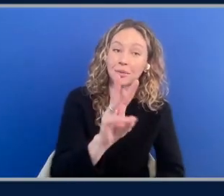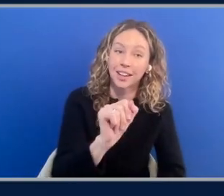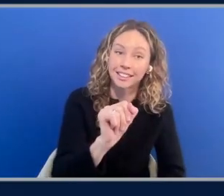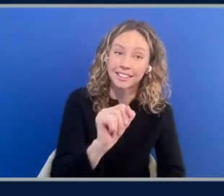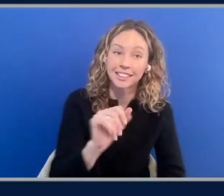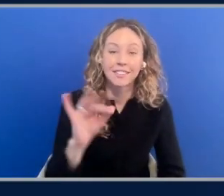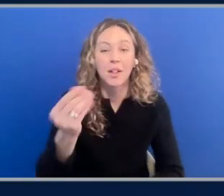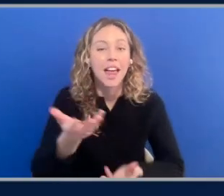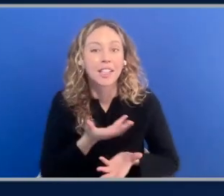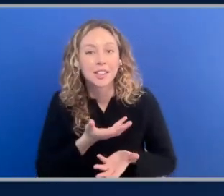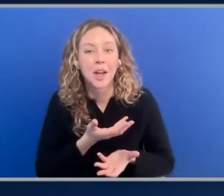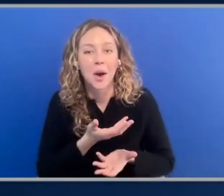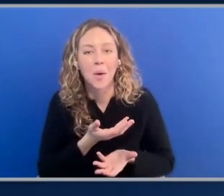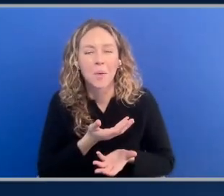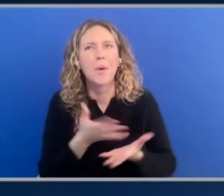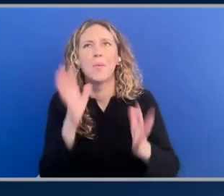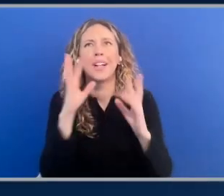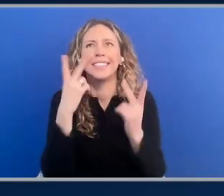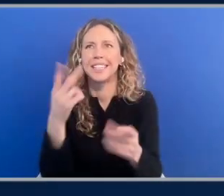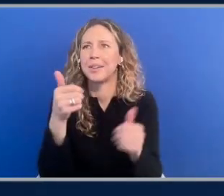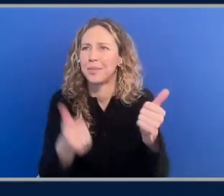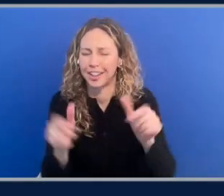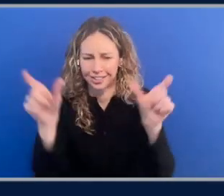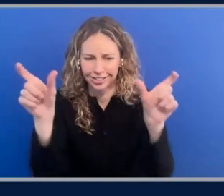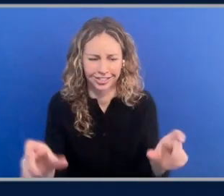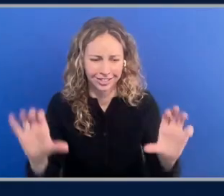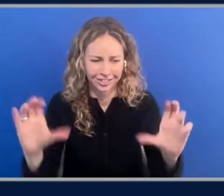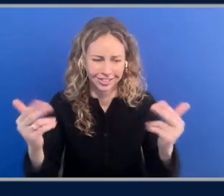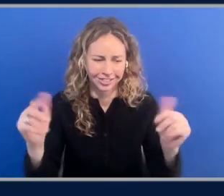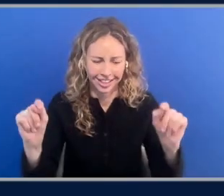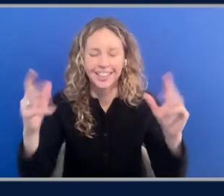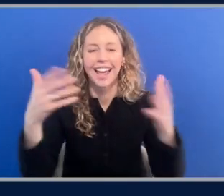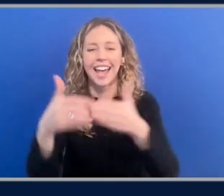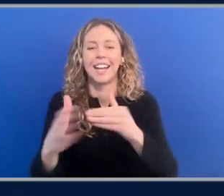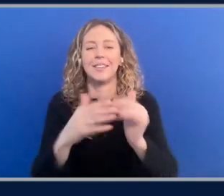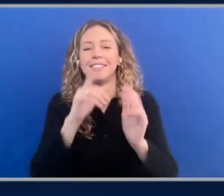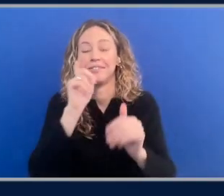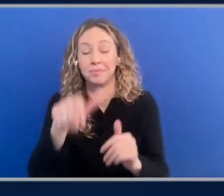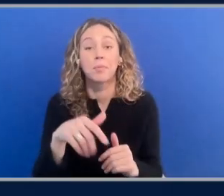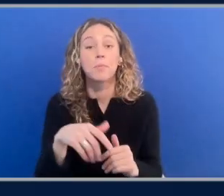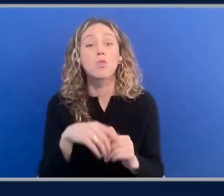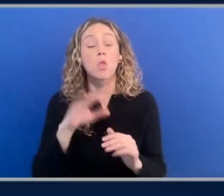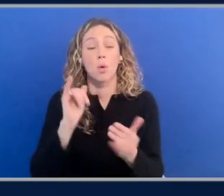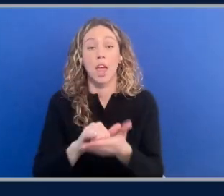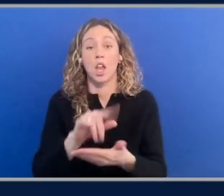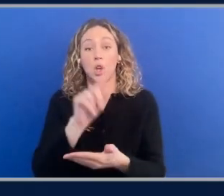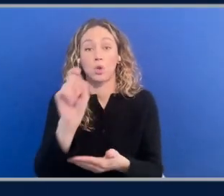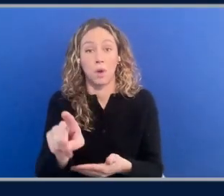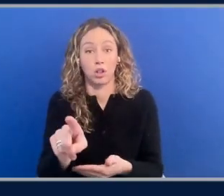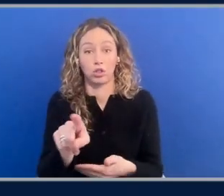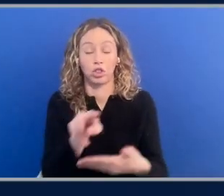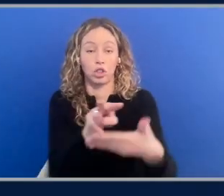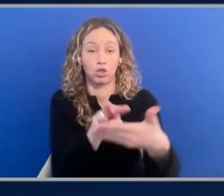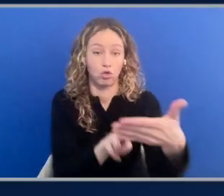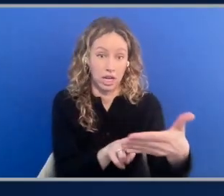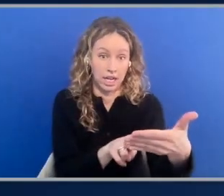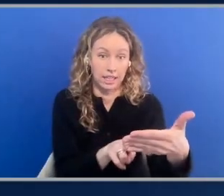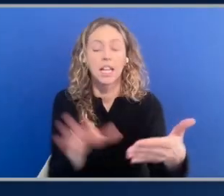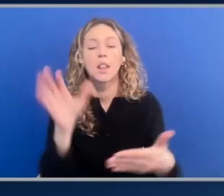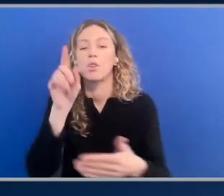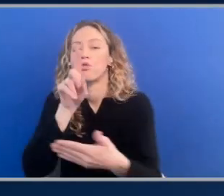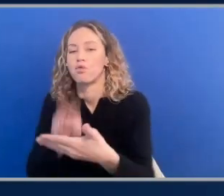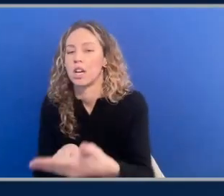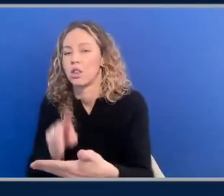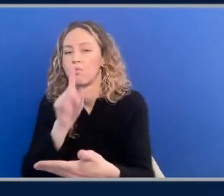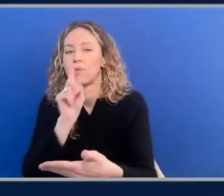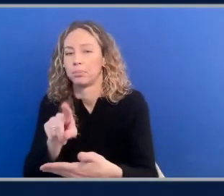just know. All right, we'll see. You don't have to tell us. Duh. All right. So the question reads, and then I'll read the response options,